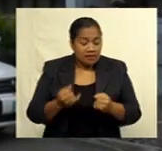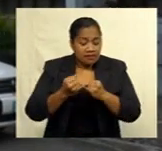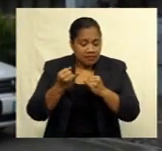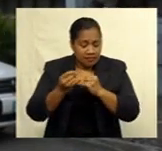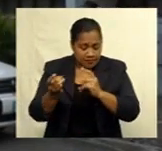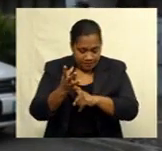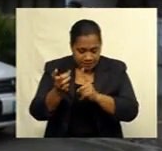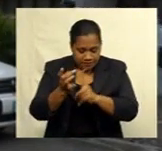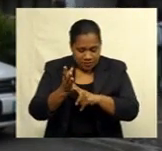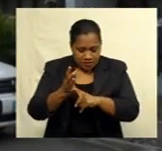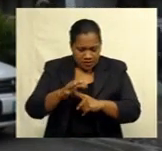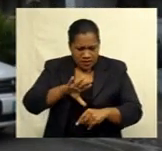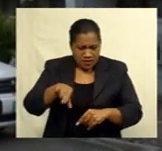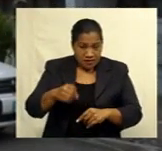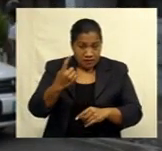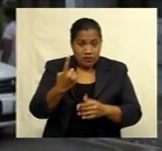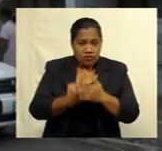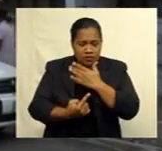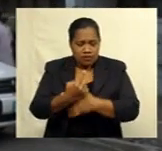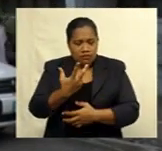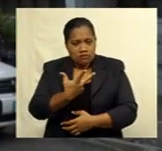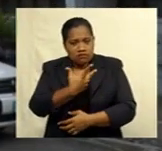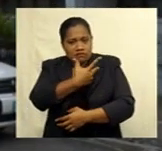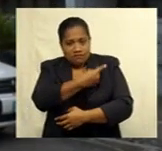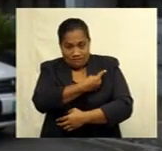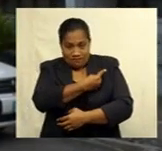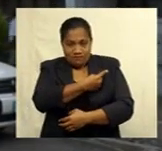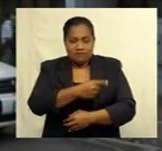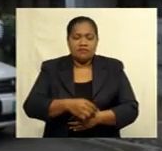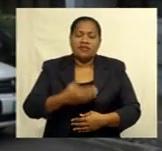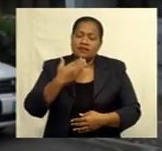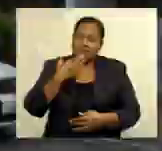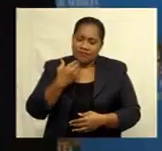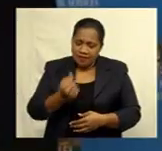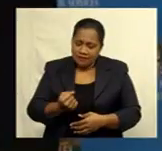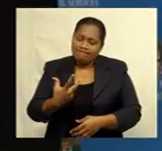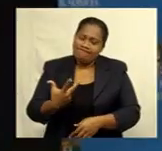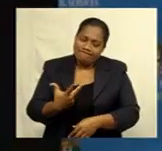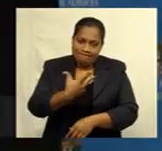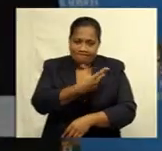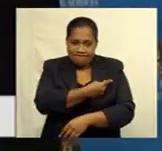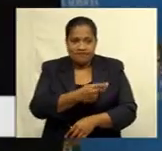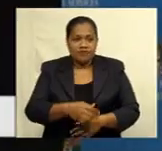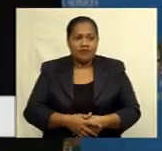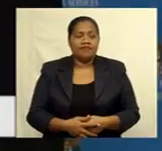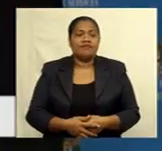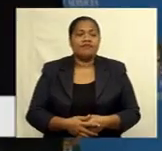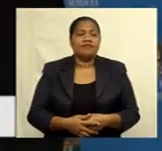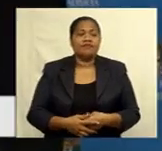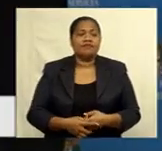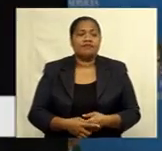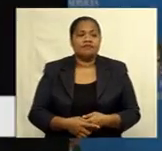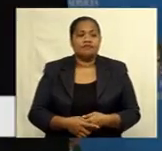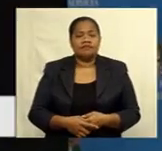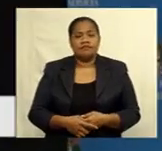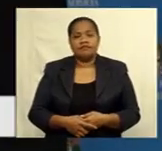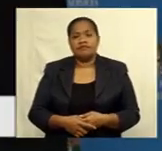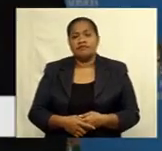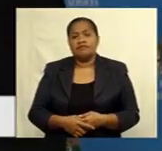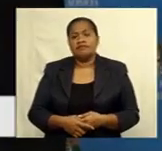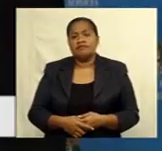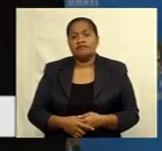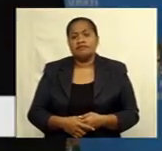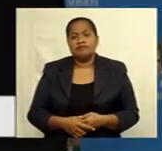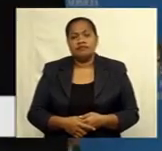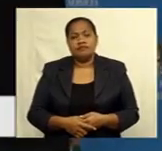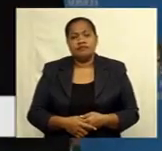that everybody who is able to be vaccinated, please does get vaccinated. Currently, our surveillance teams are rapidly analyzing various data sources to help